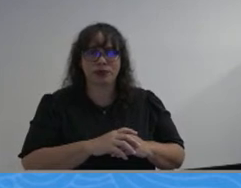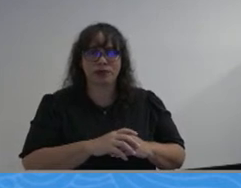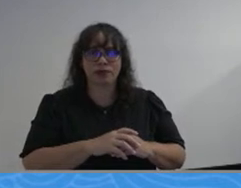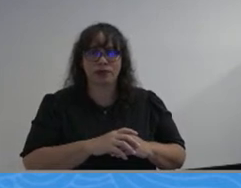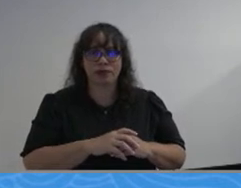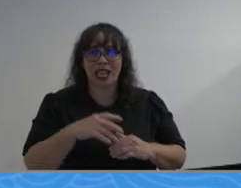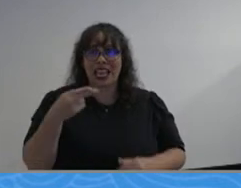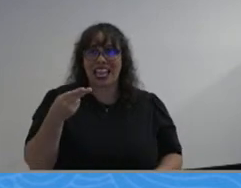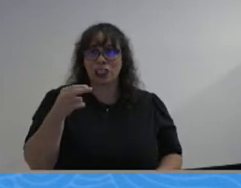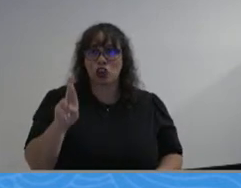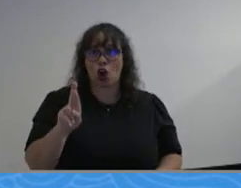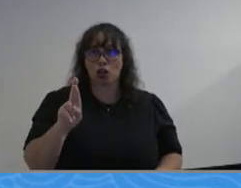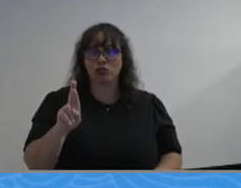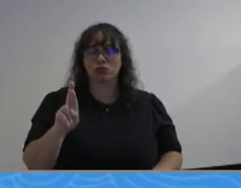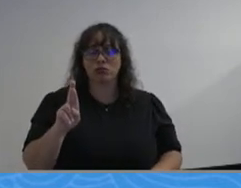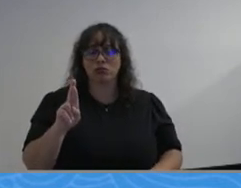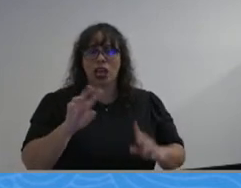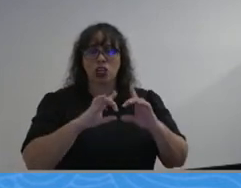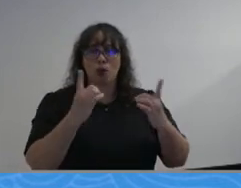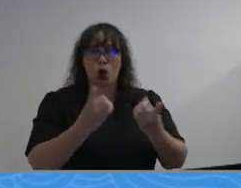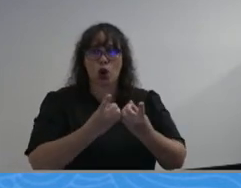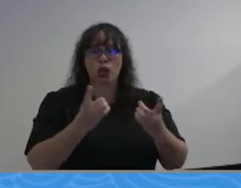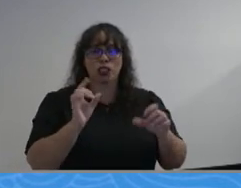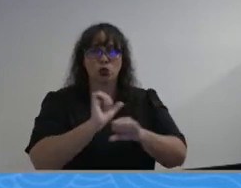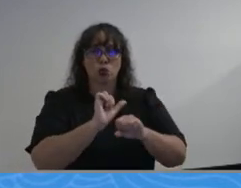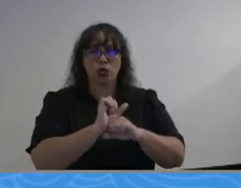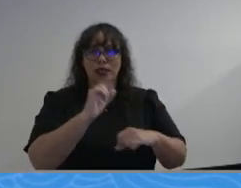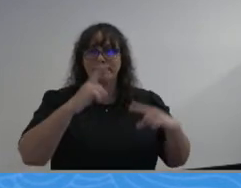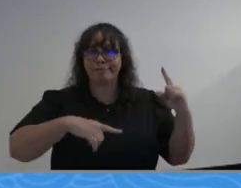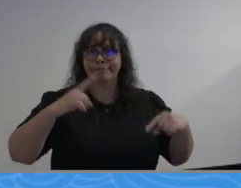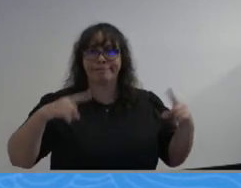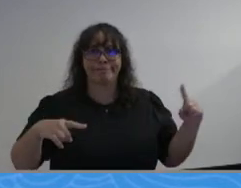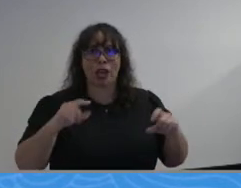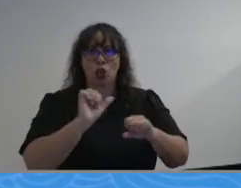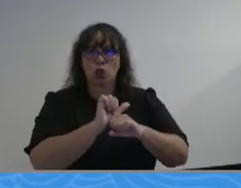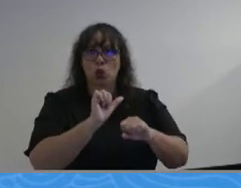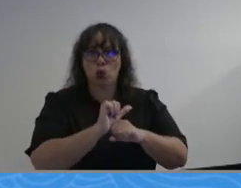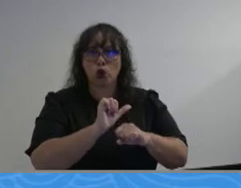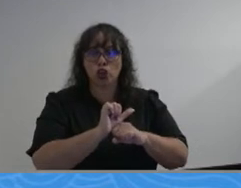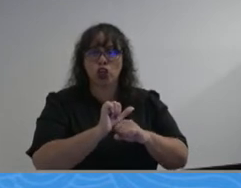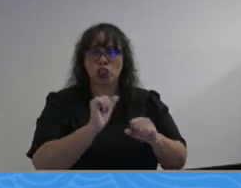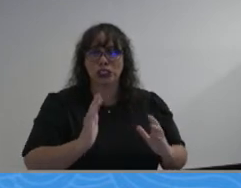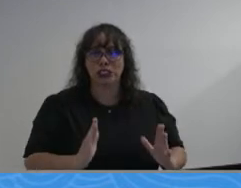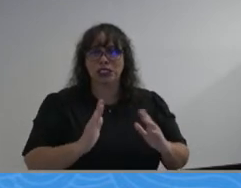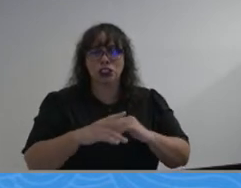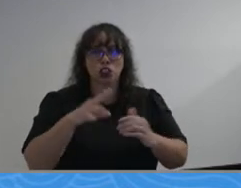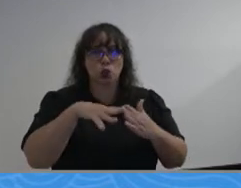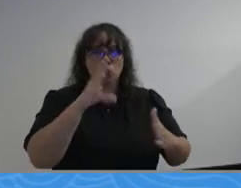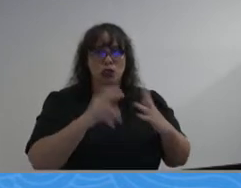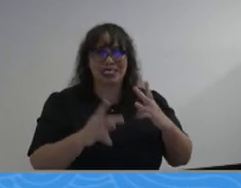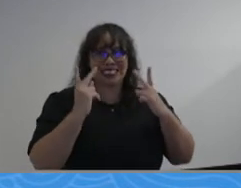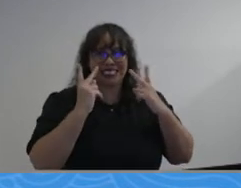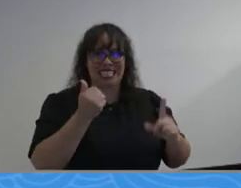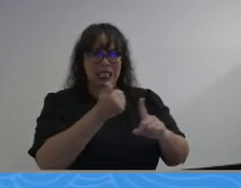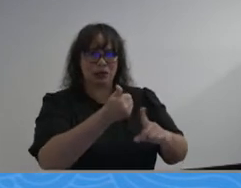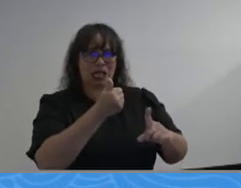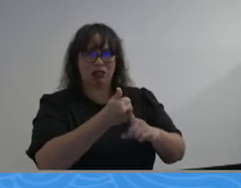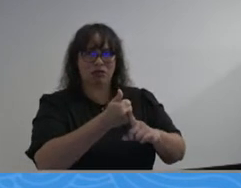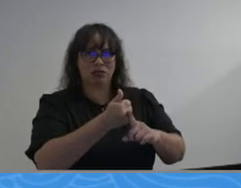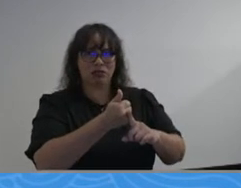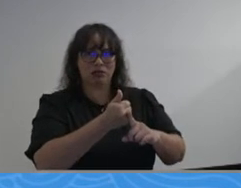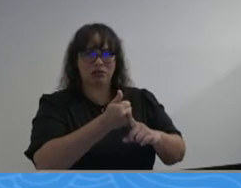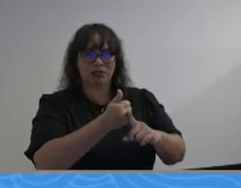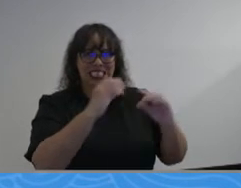Our HR department is really working on diversifying our workforce so that students do see themselves in our teaching force, and I think that's really